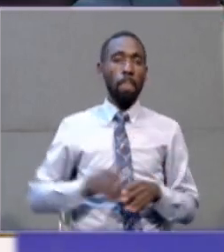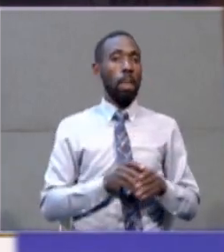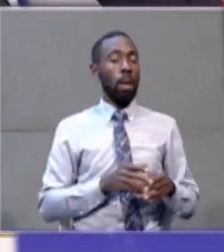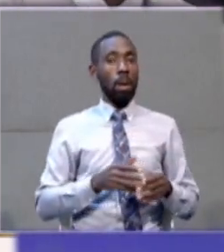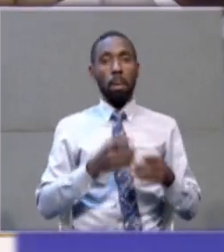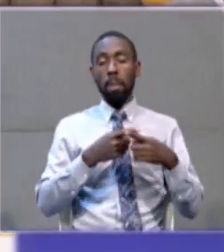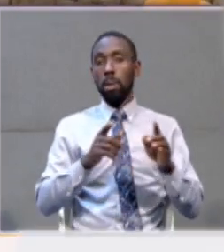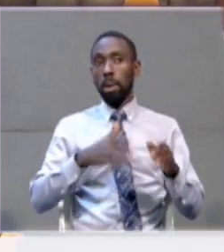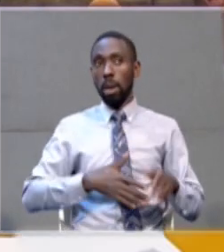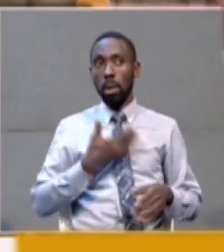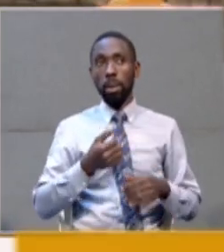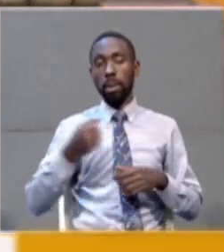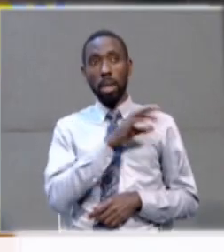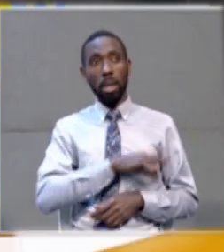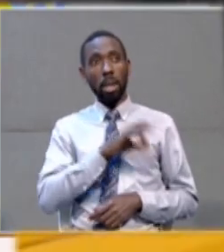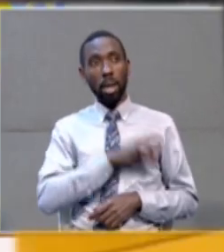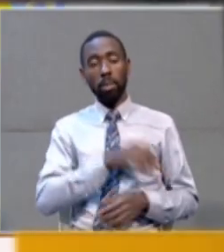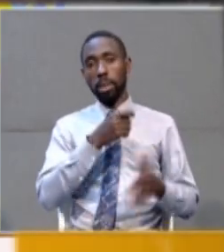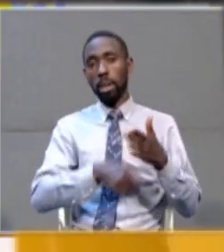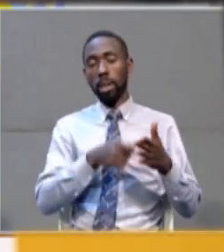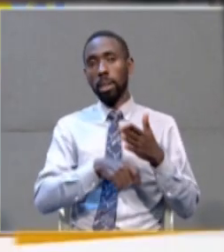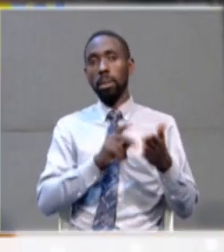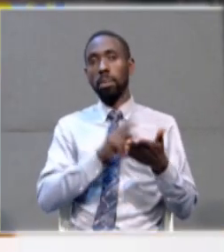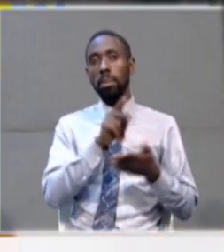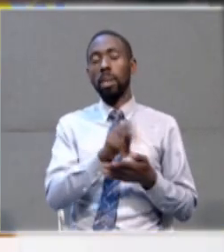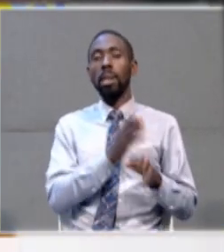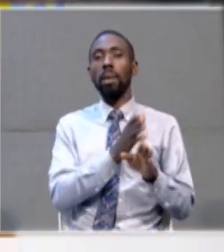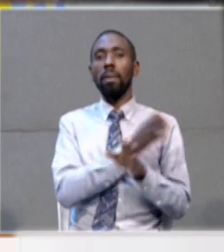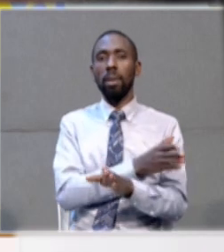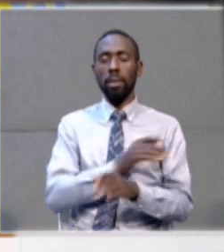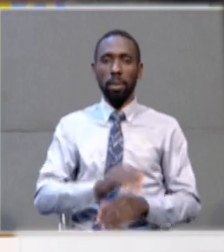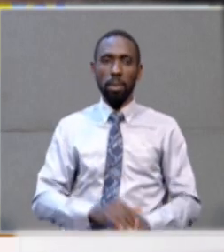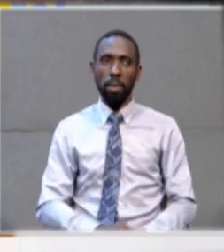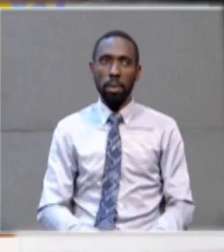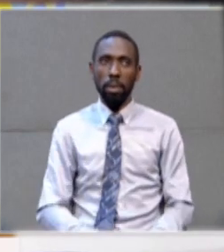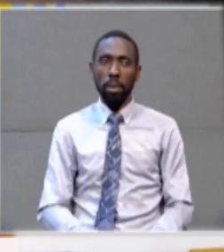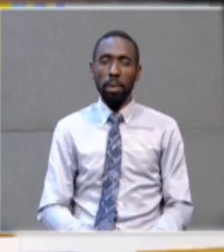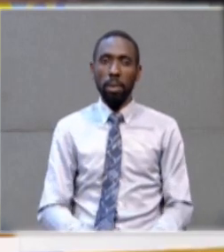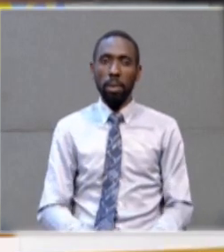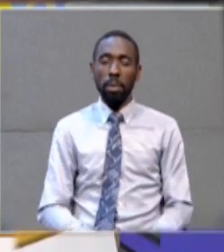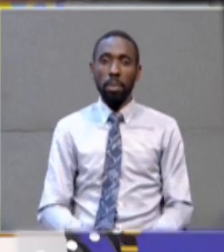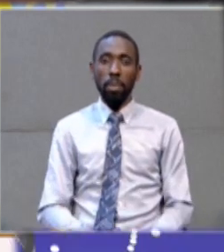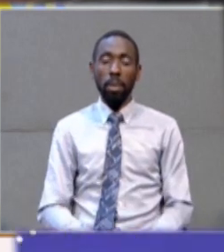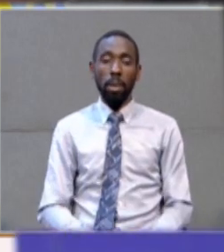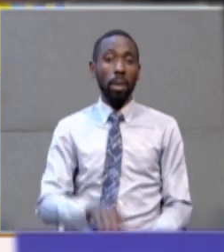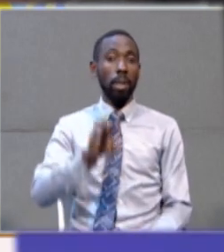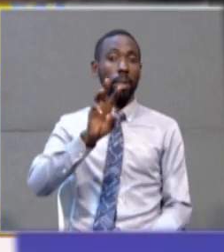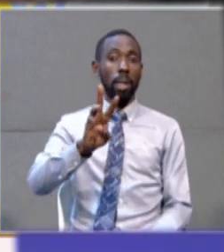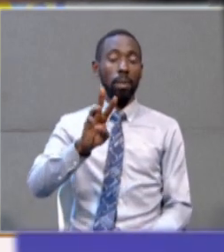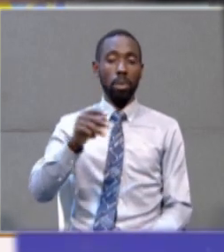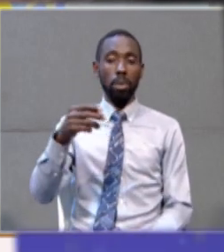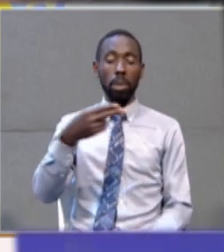greatest barriers to care. We need to understand why is this our community getting more of this